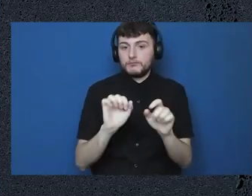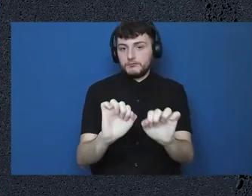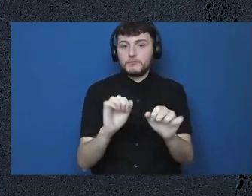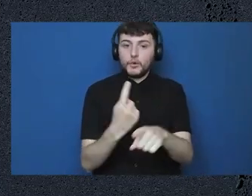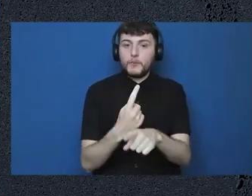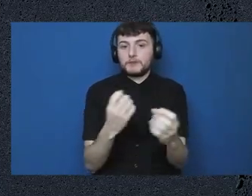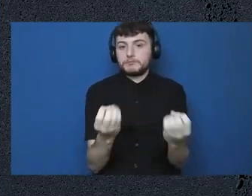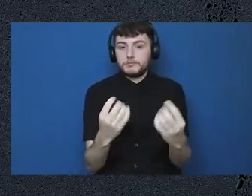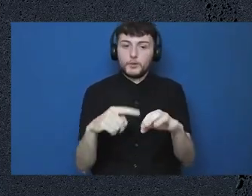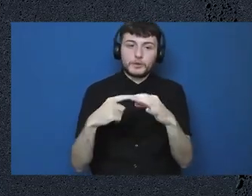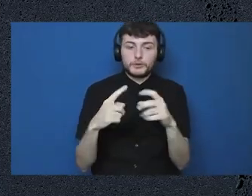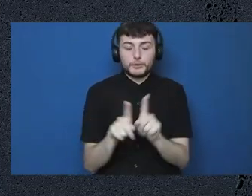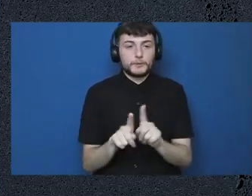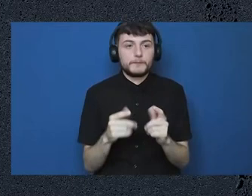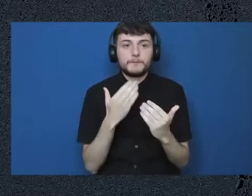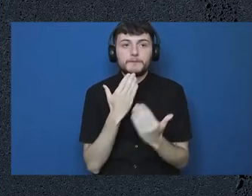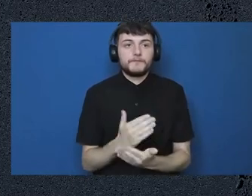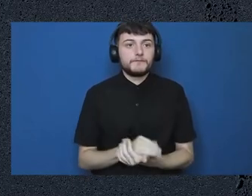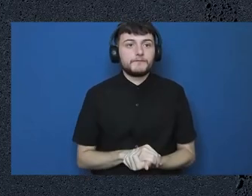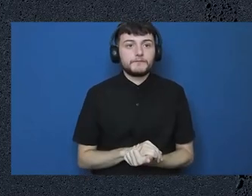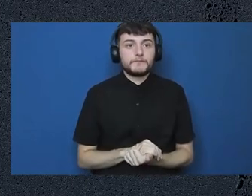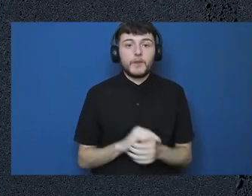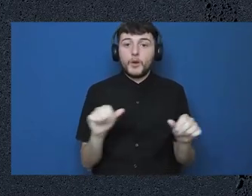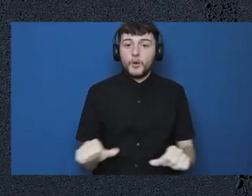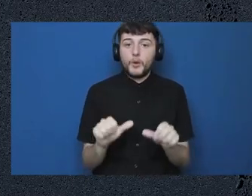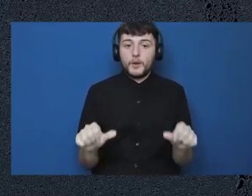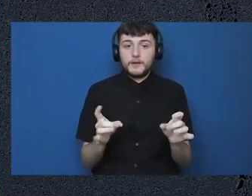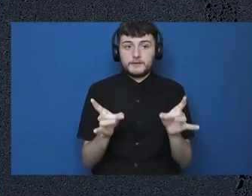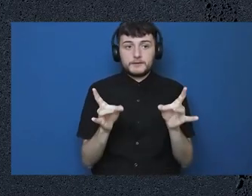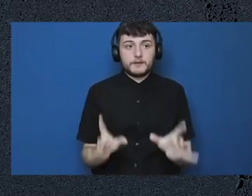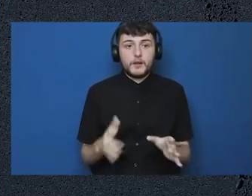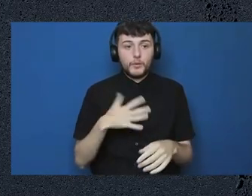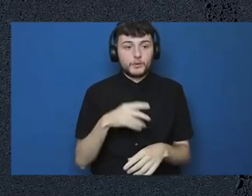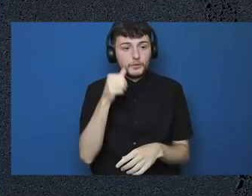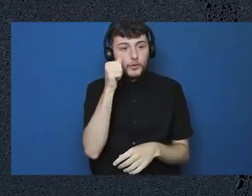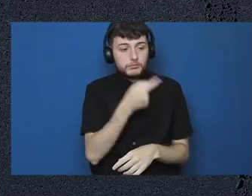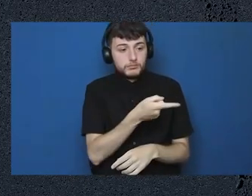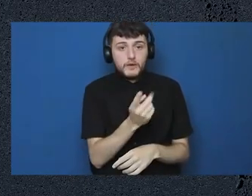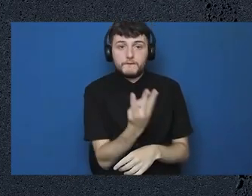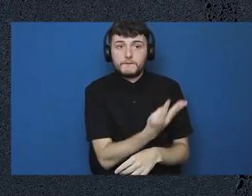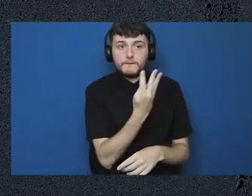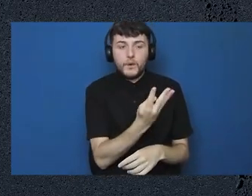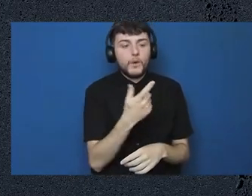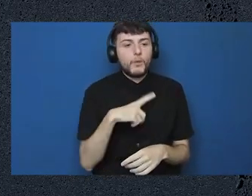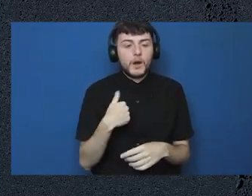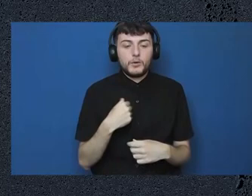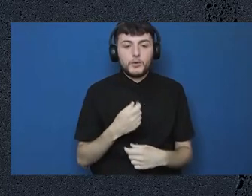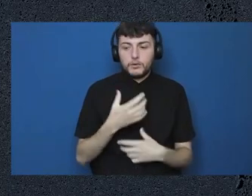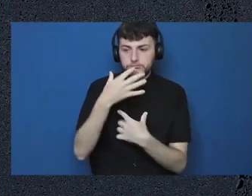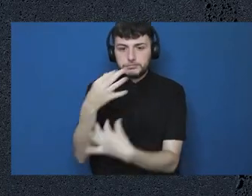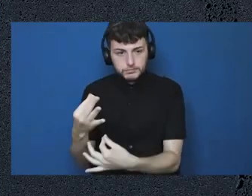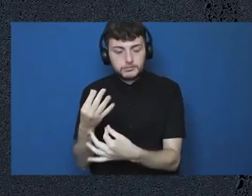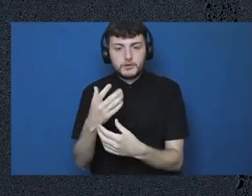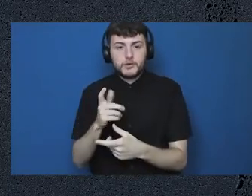Let's start with, I want to know what pulled you into the sciences. What was it that seduced you with the joys